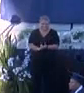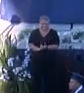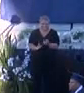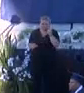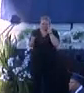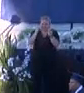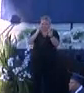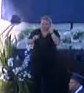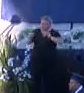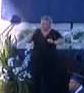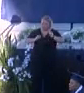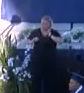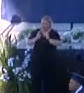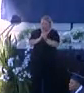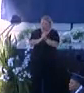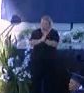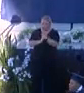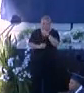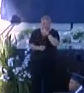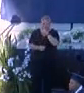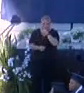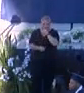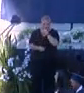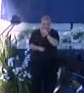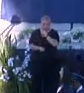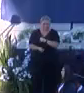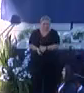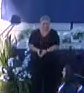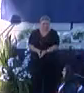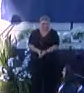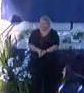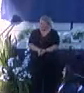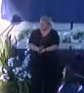Visual and Performing Arts, Orange.